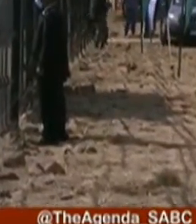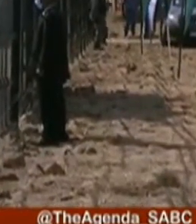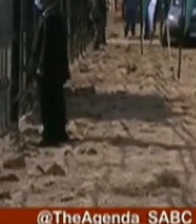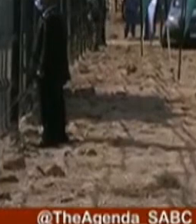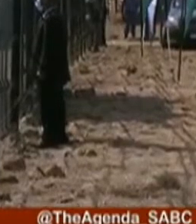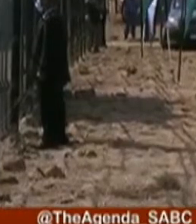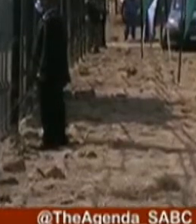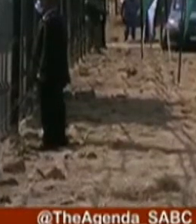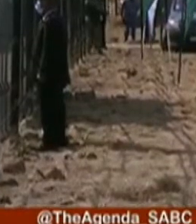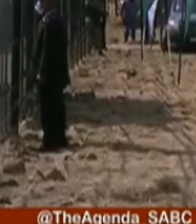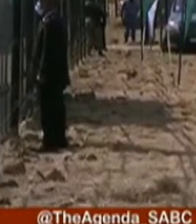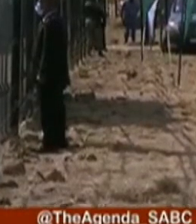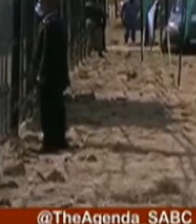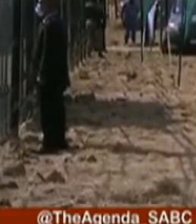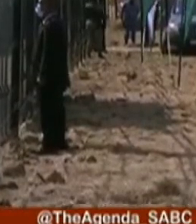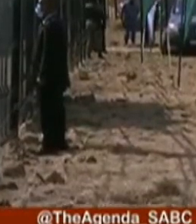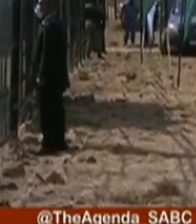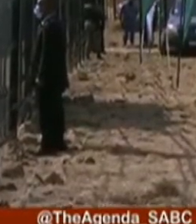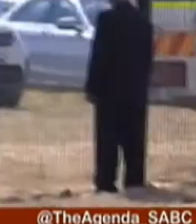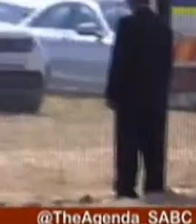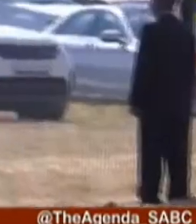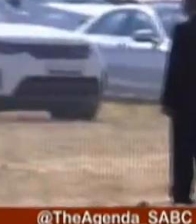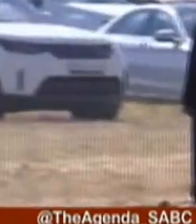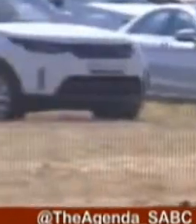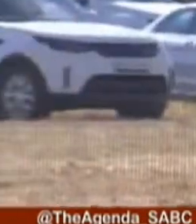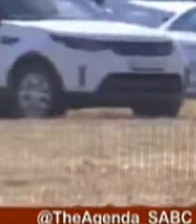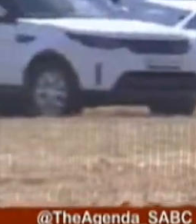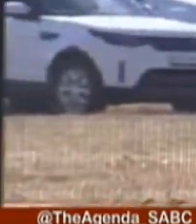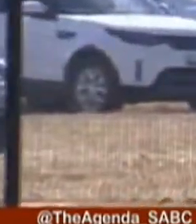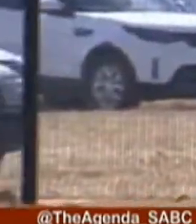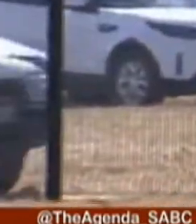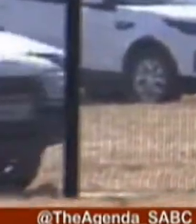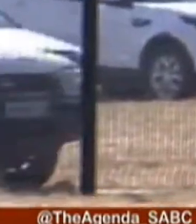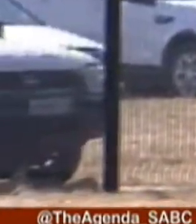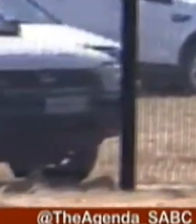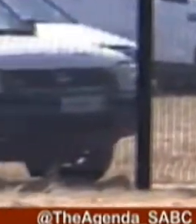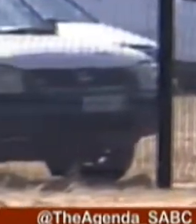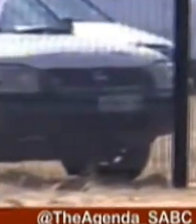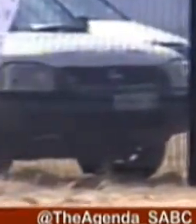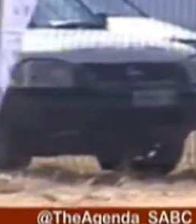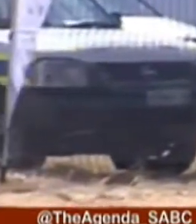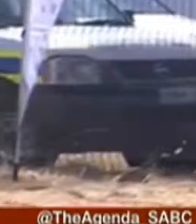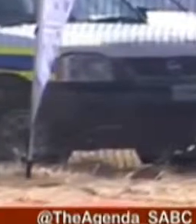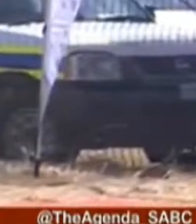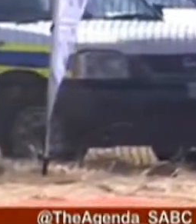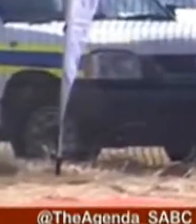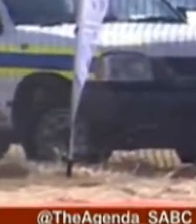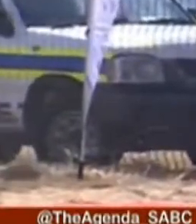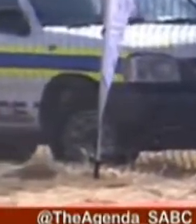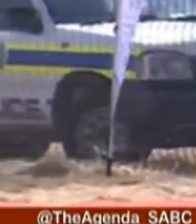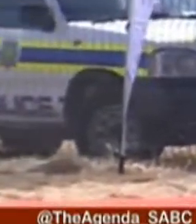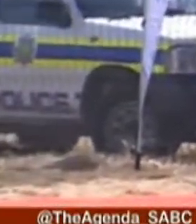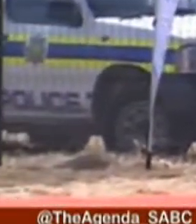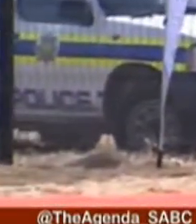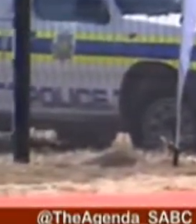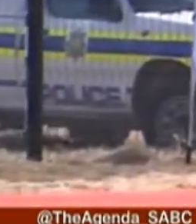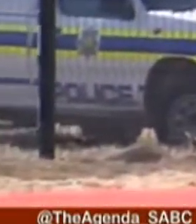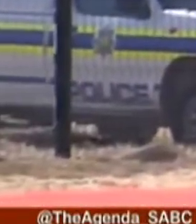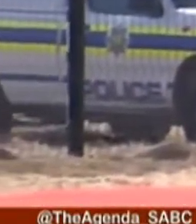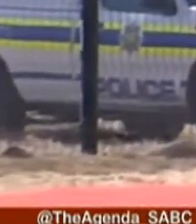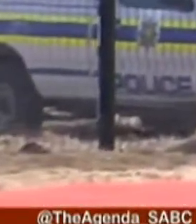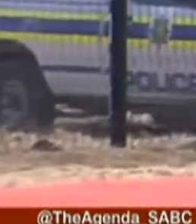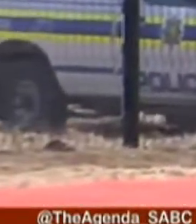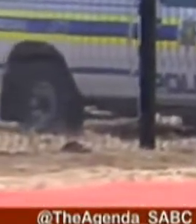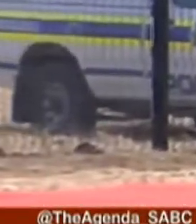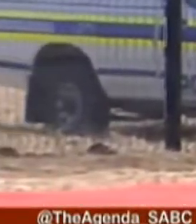official program will take place in a bit. It's supposed to start at 11 a.m.,